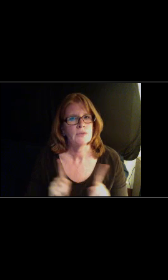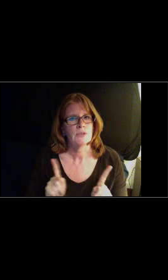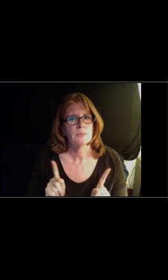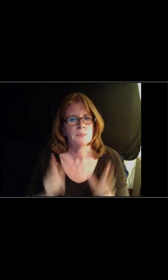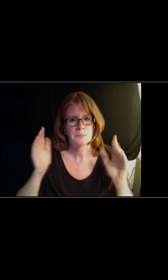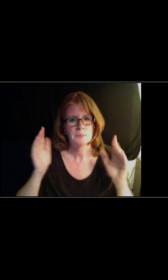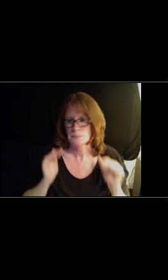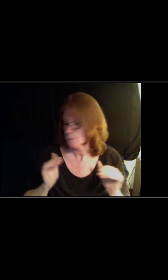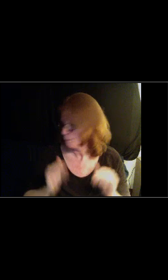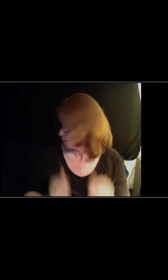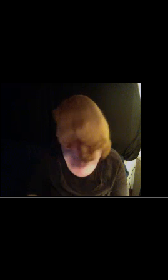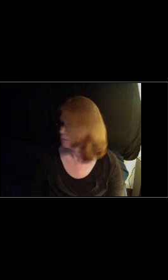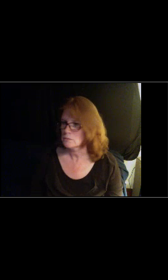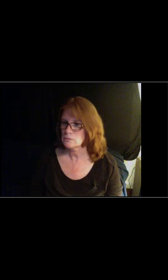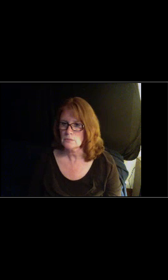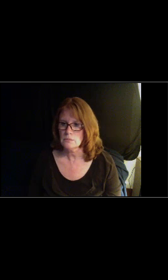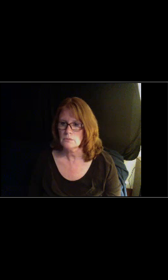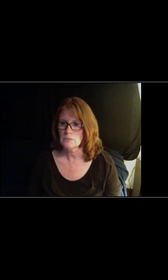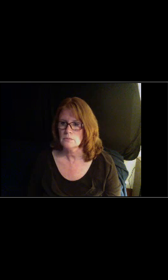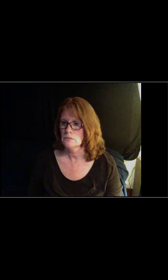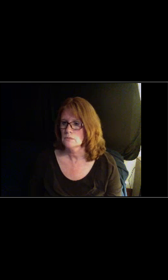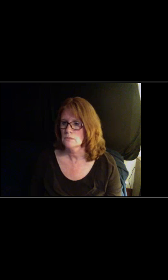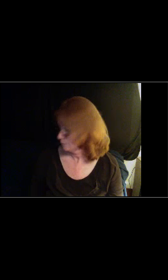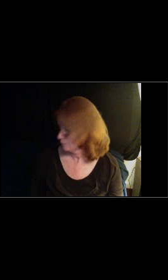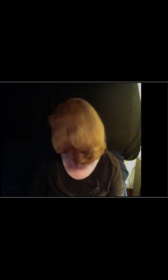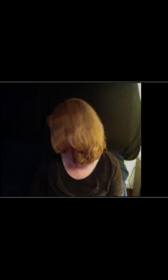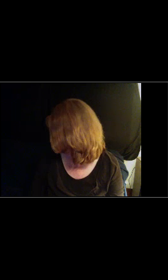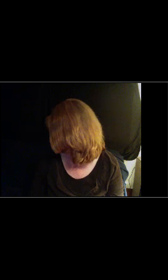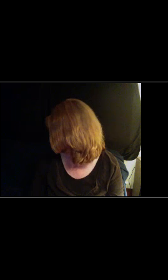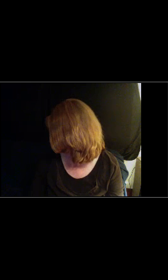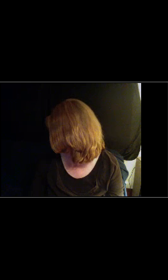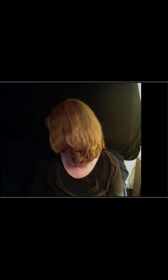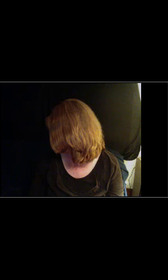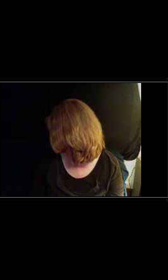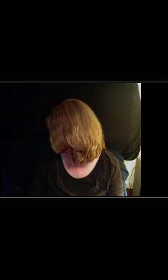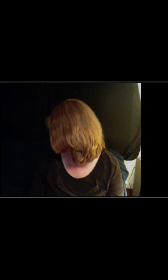So again, this requires thinking and a different approach.